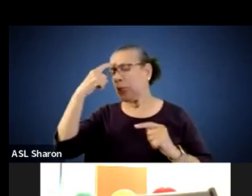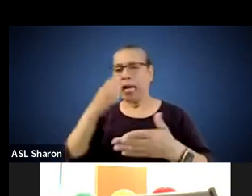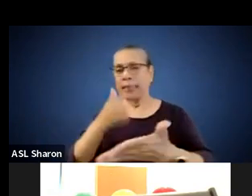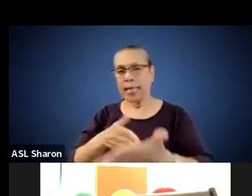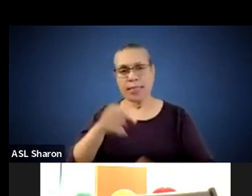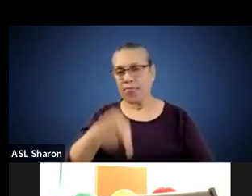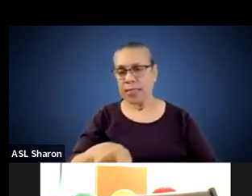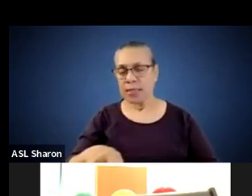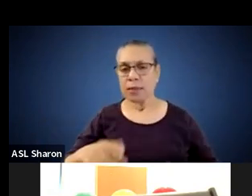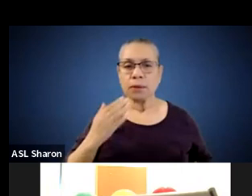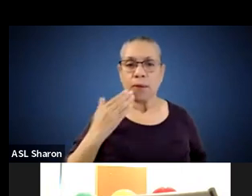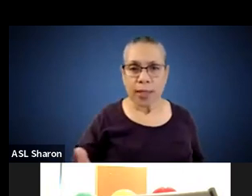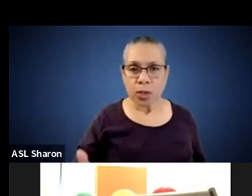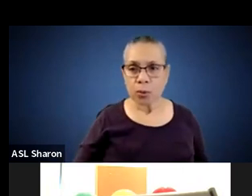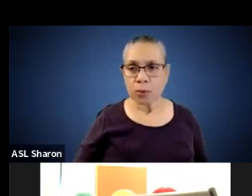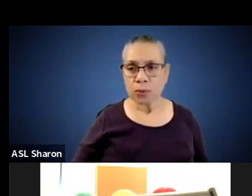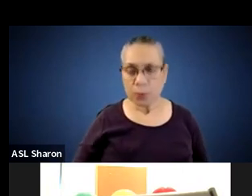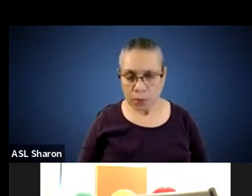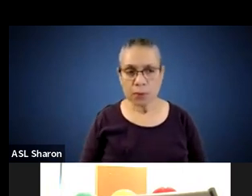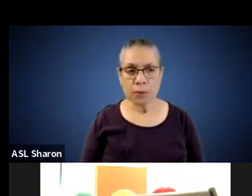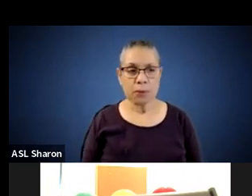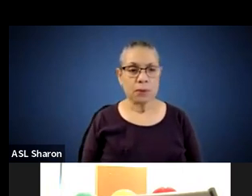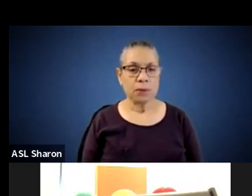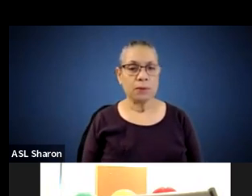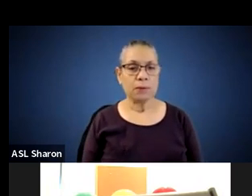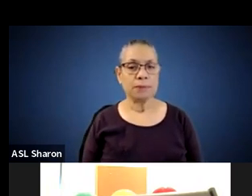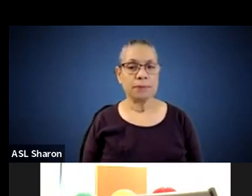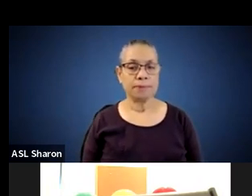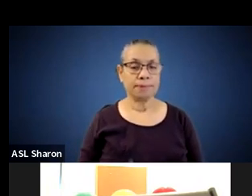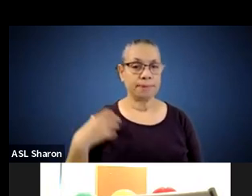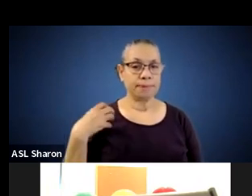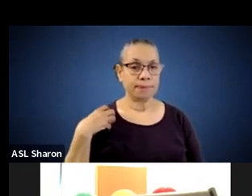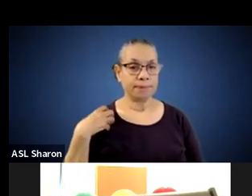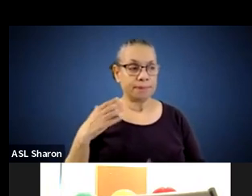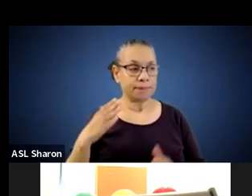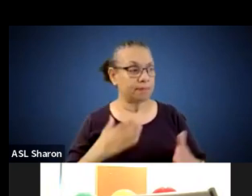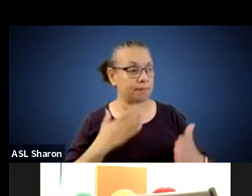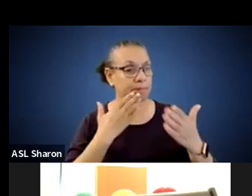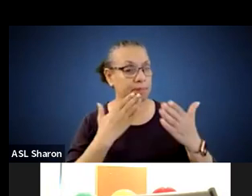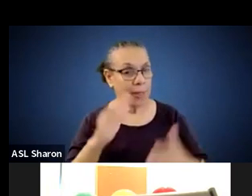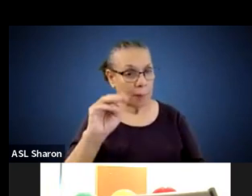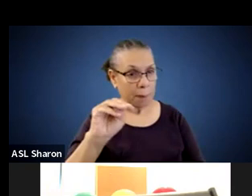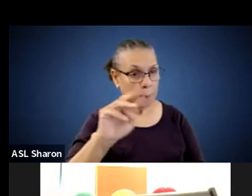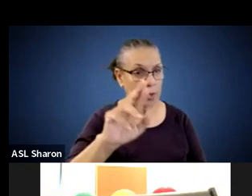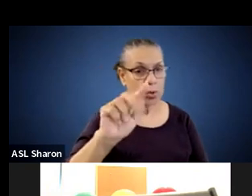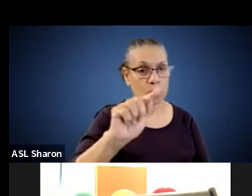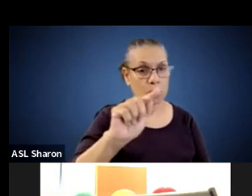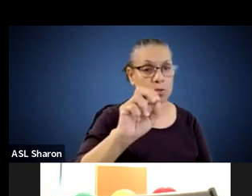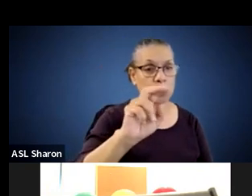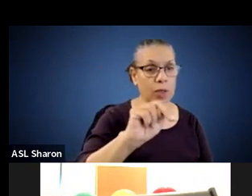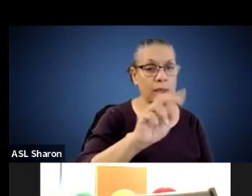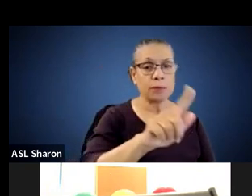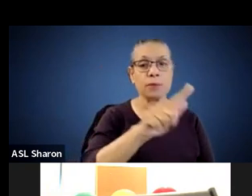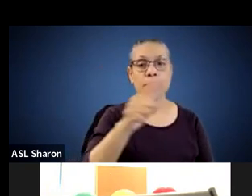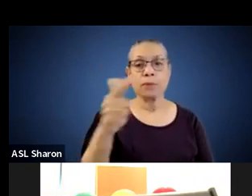thank you thank you Mr Tron Mr O'Neill